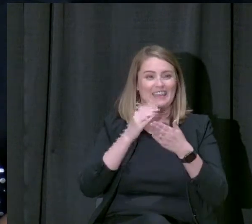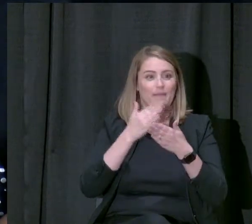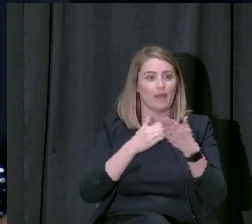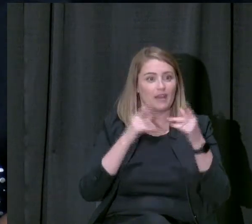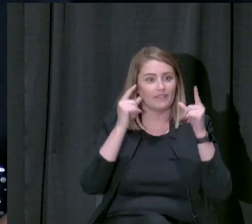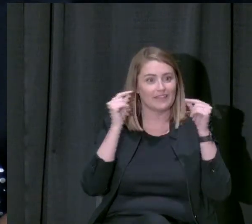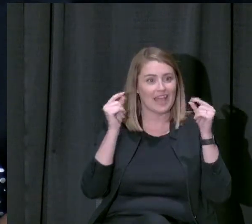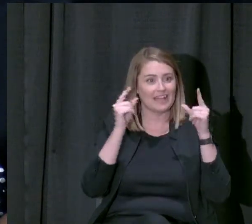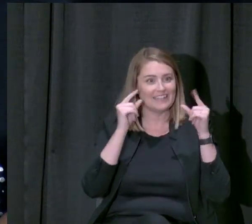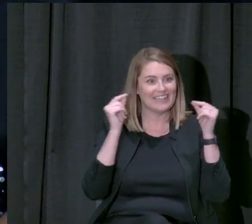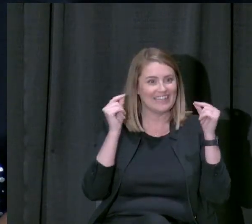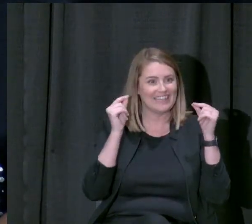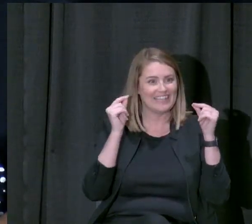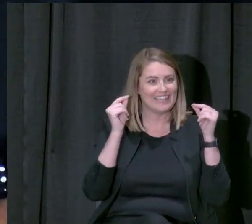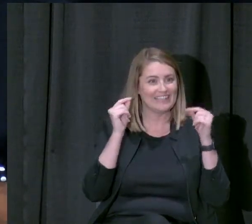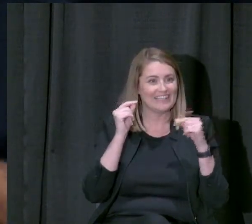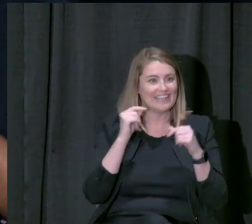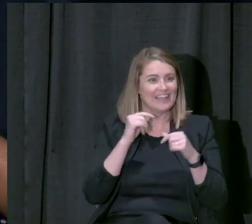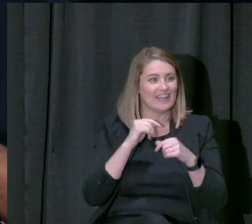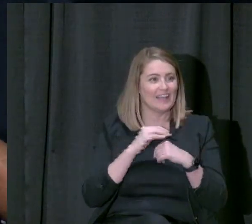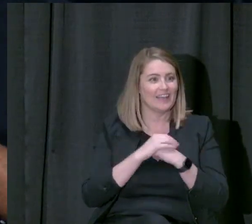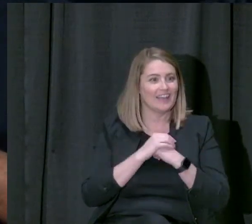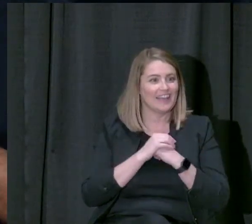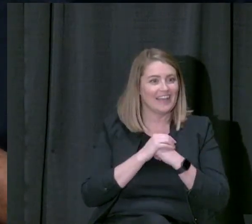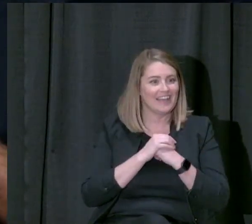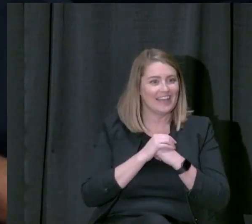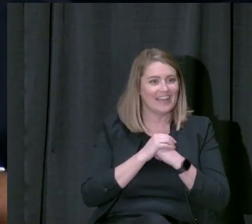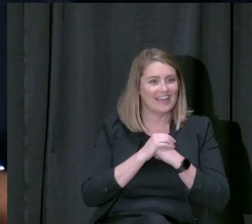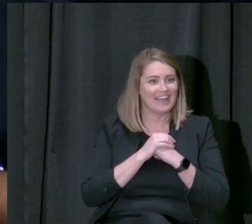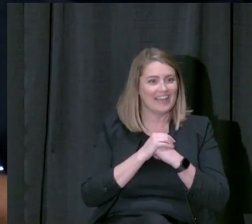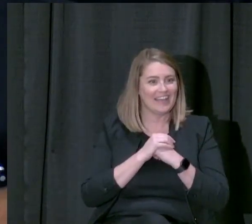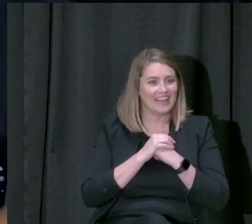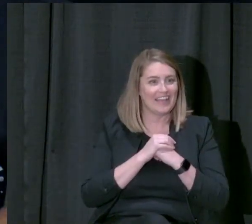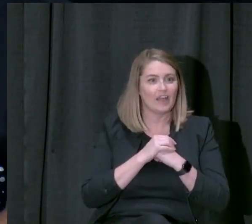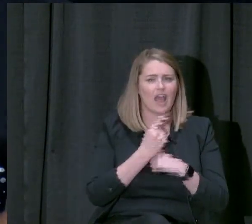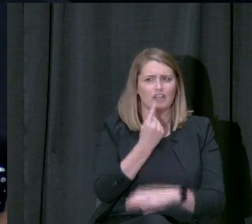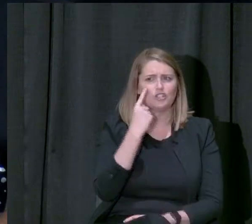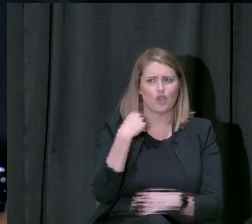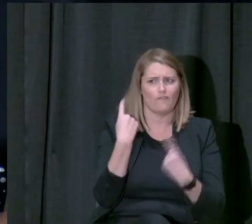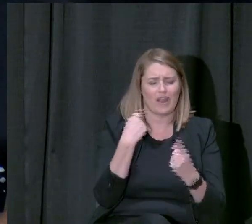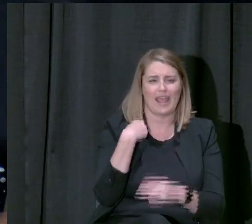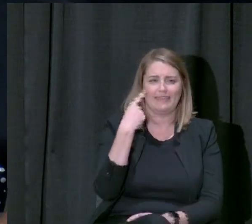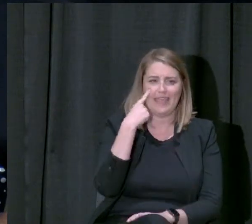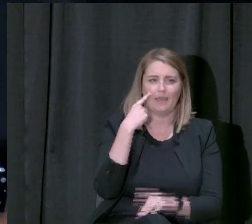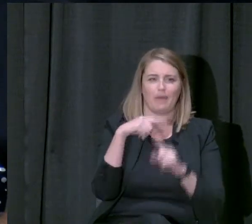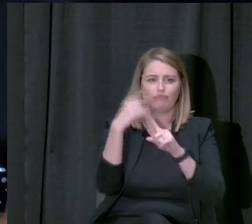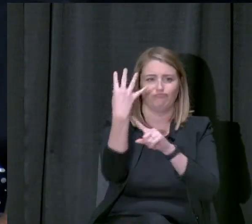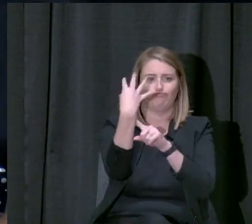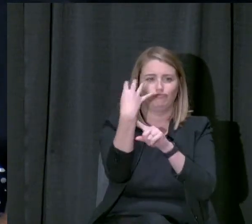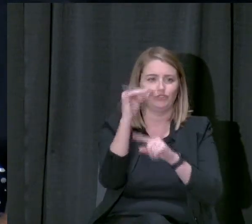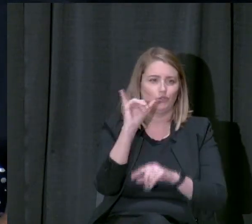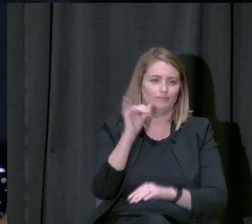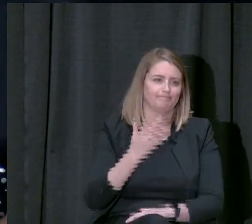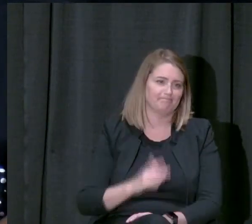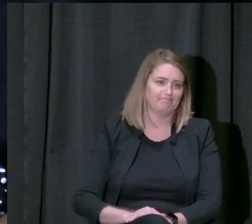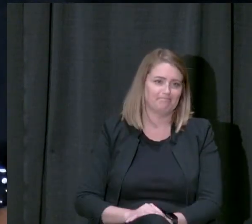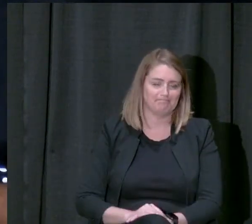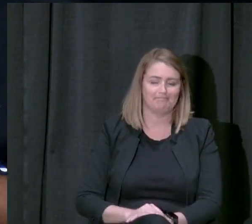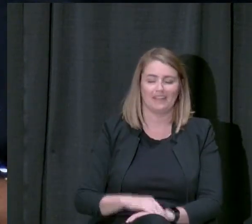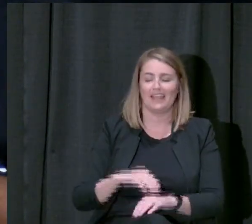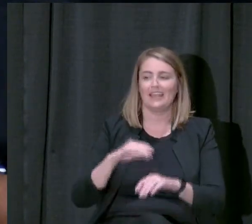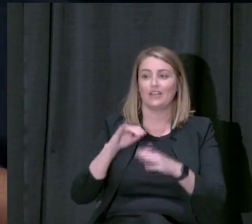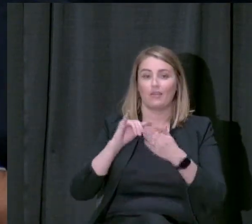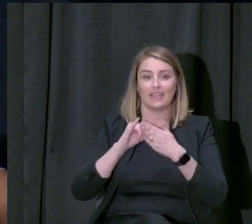gestures on the touchpad, and that's how you can access different options within the glasses. Now, gestures are